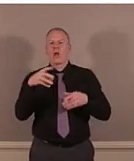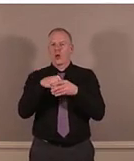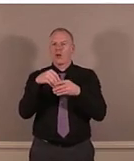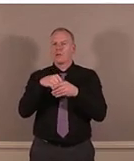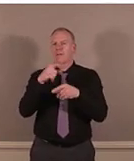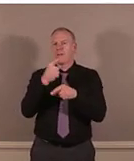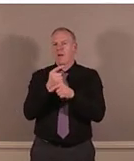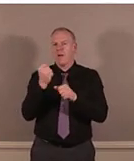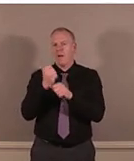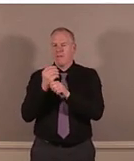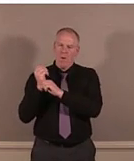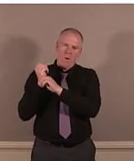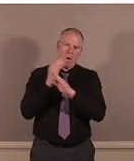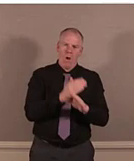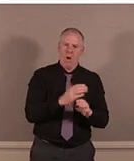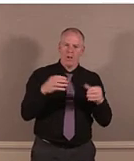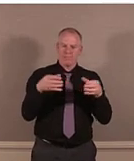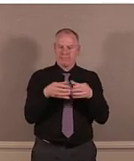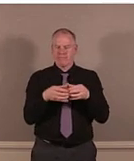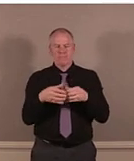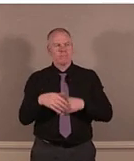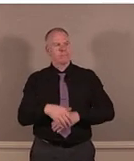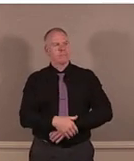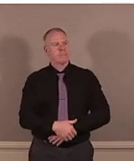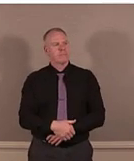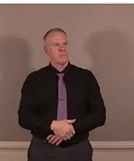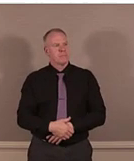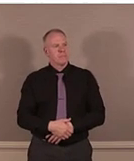inclusiveness across the sector.